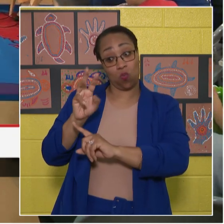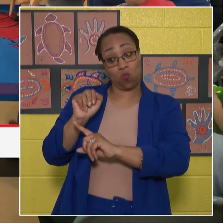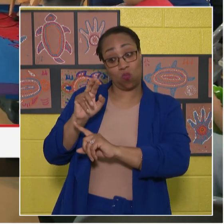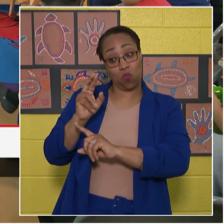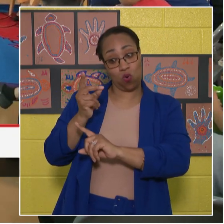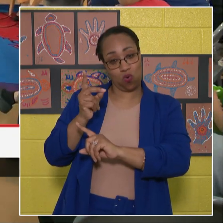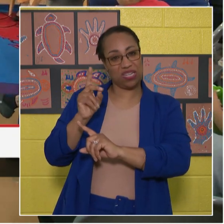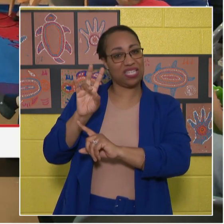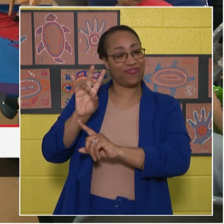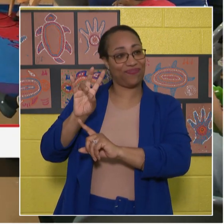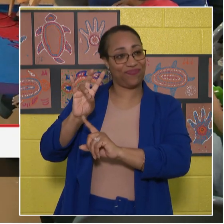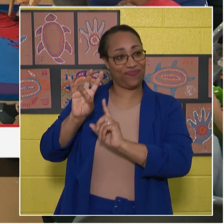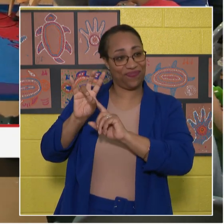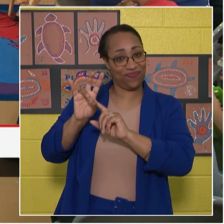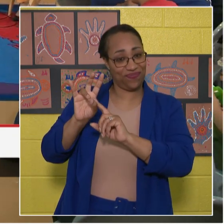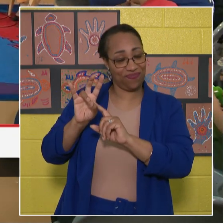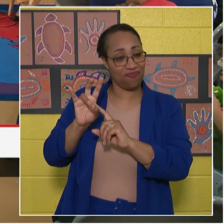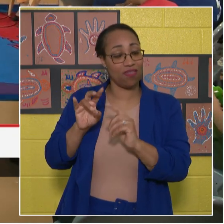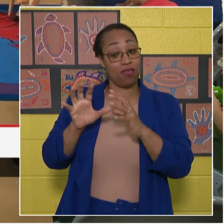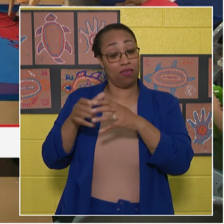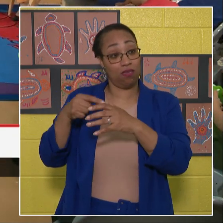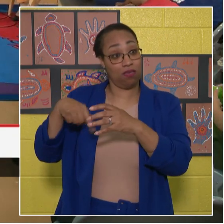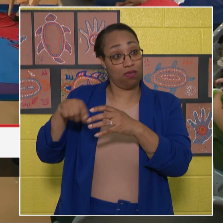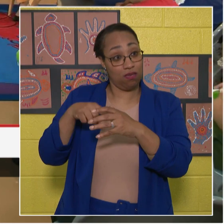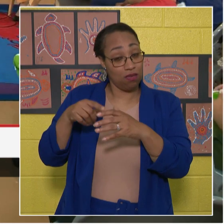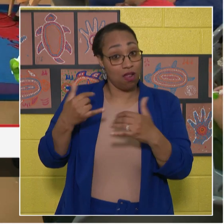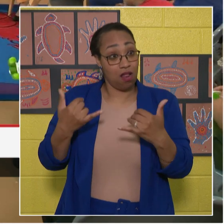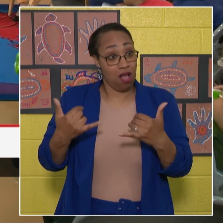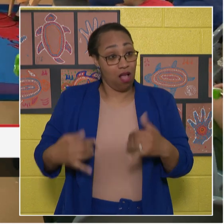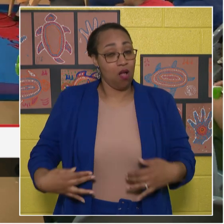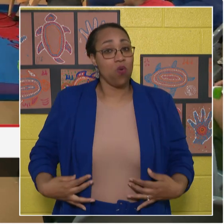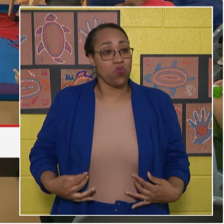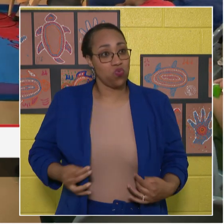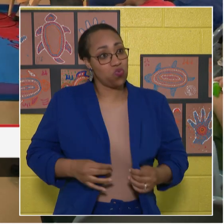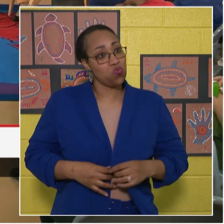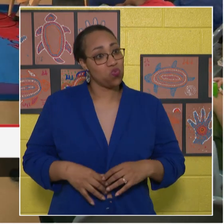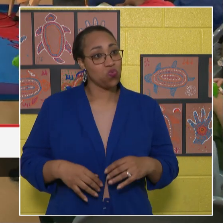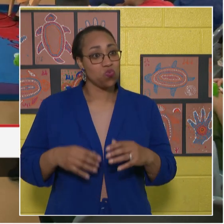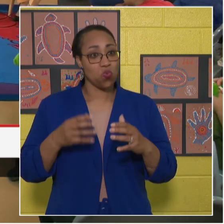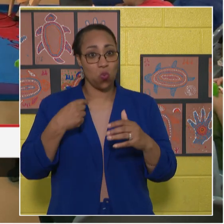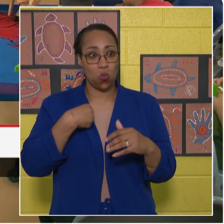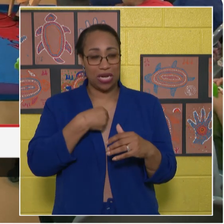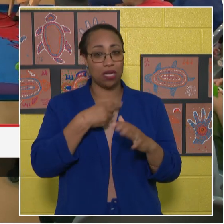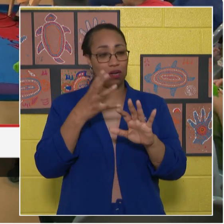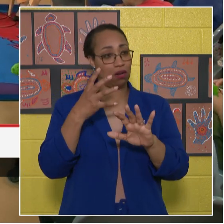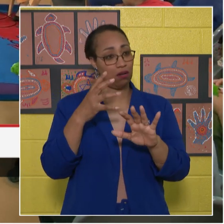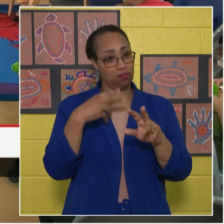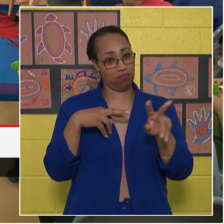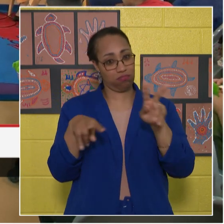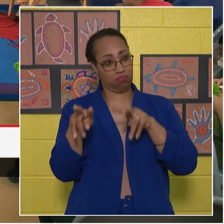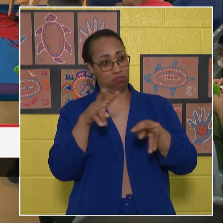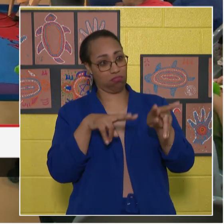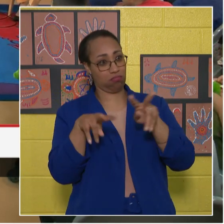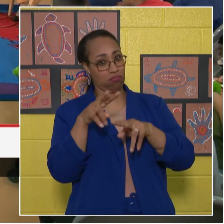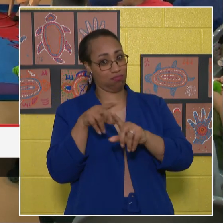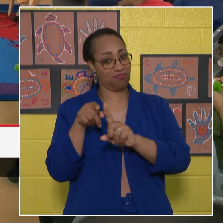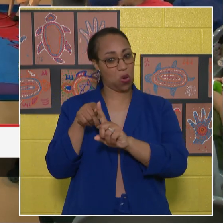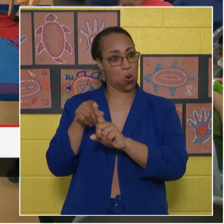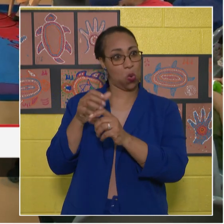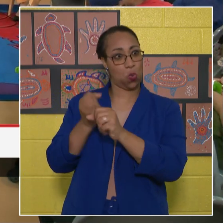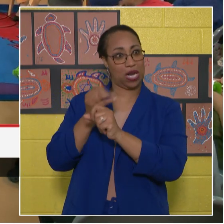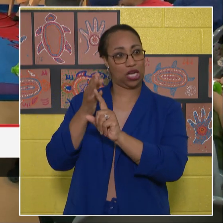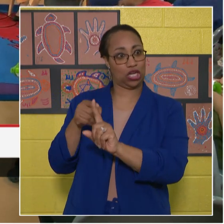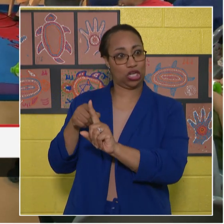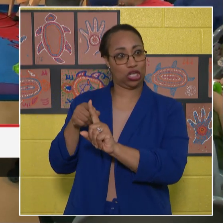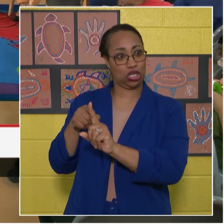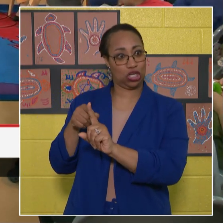the difference between the winners, or who we think is going to be the winner, and the next person, is only like 200